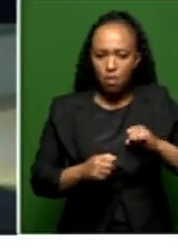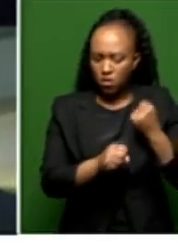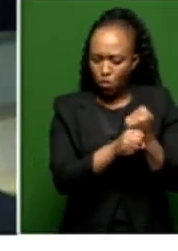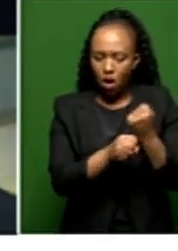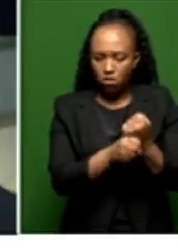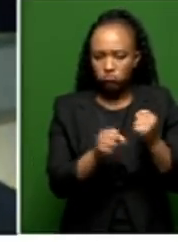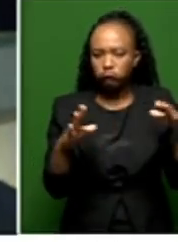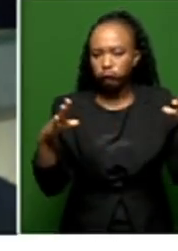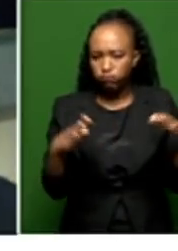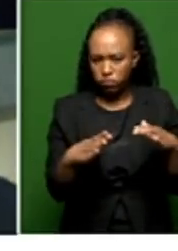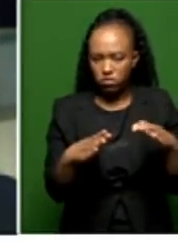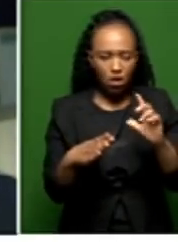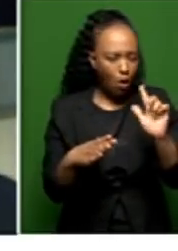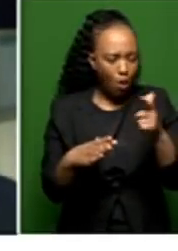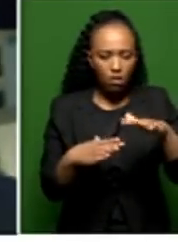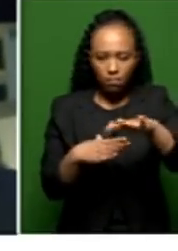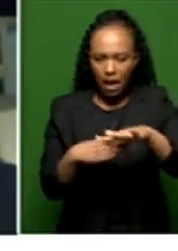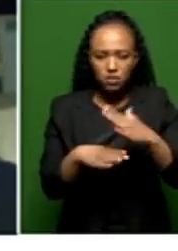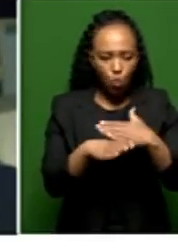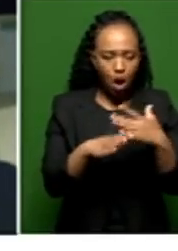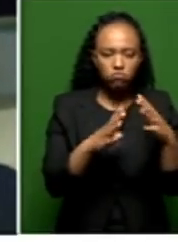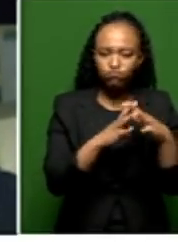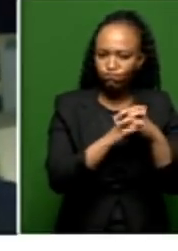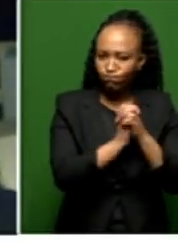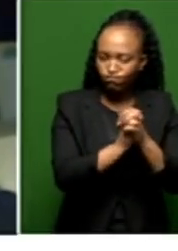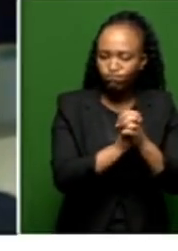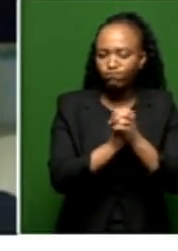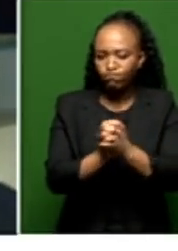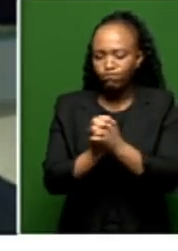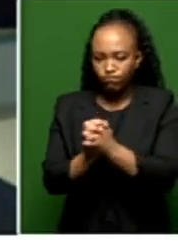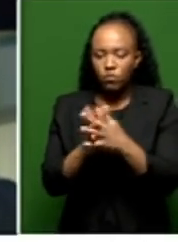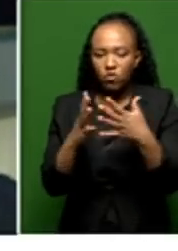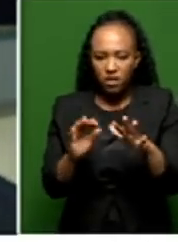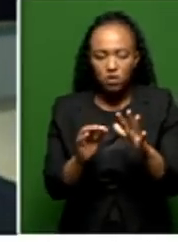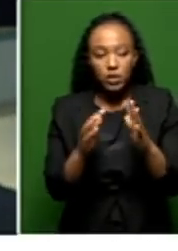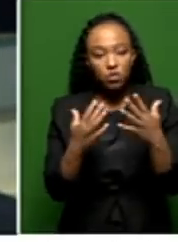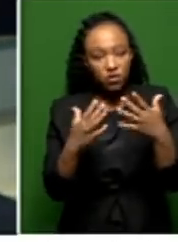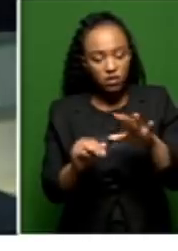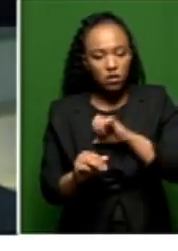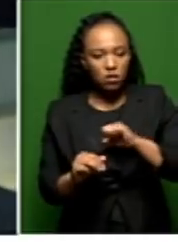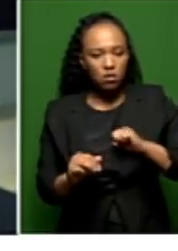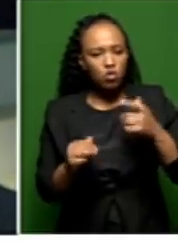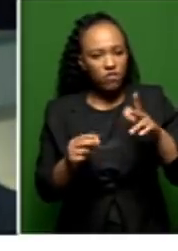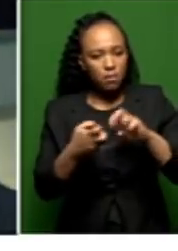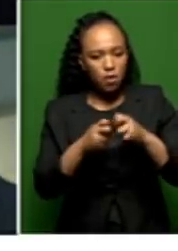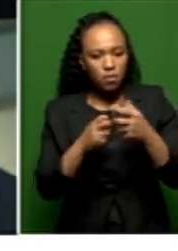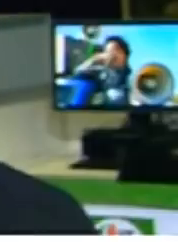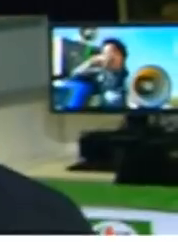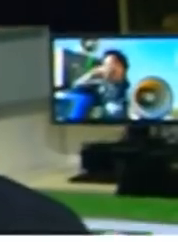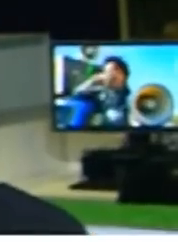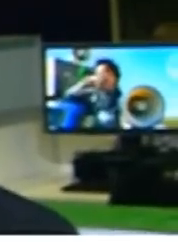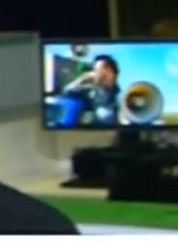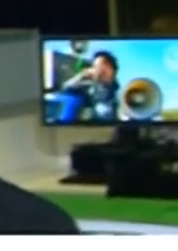all the places. So we emphasize unity. We said to comrades, even where there were problems with ward